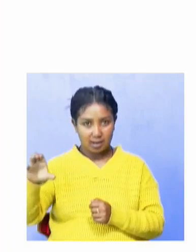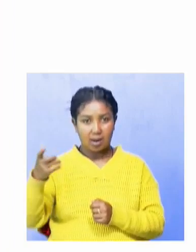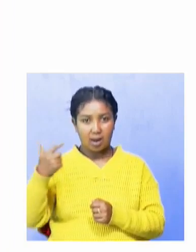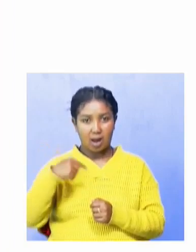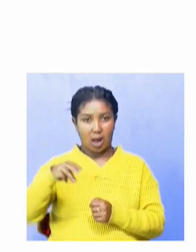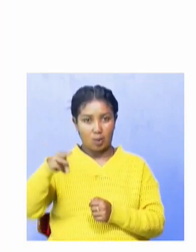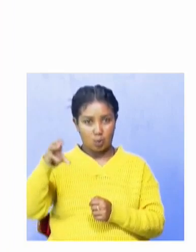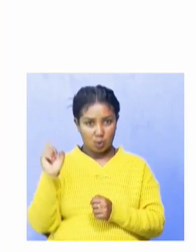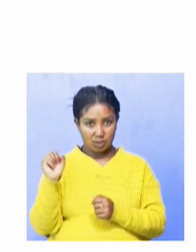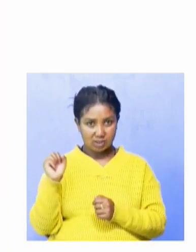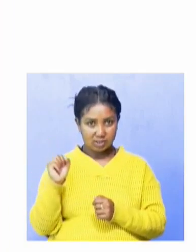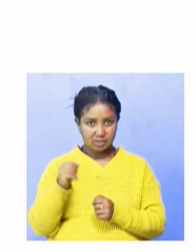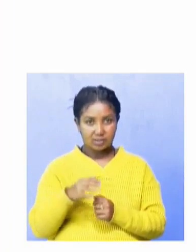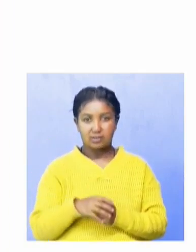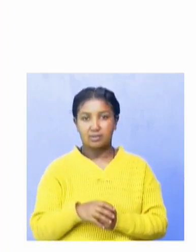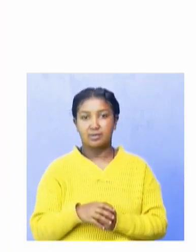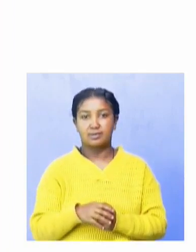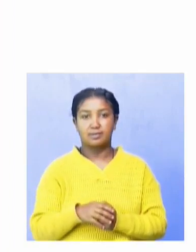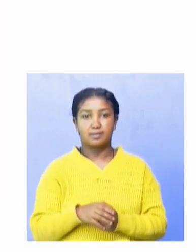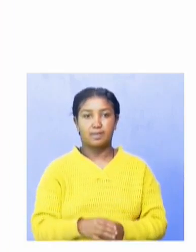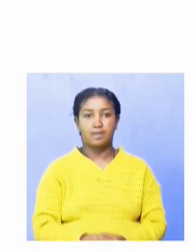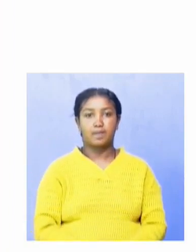I was